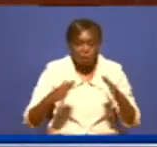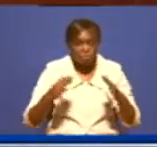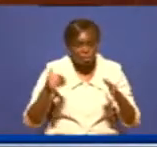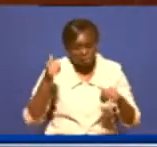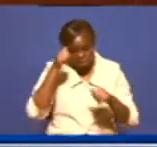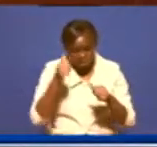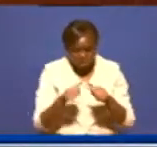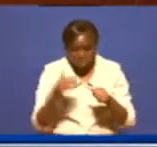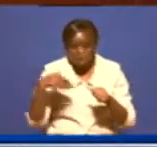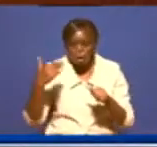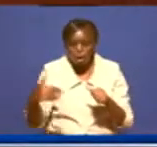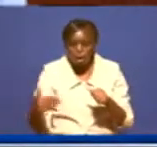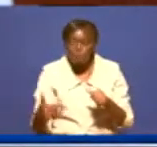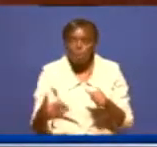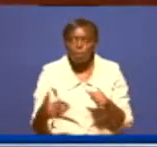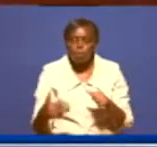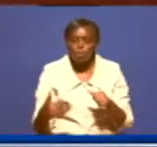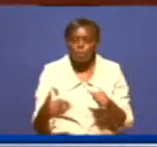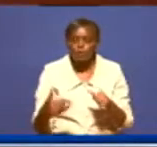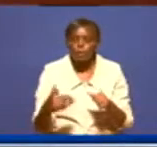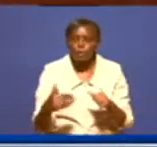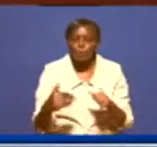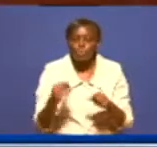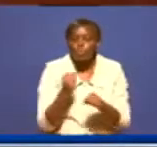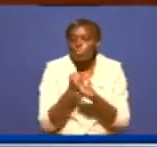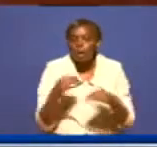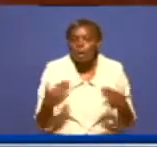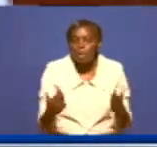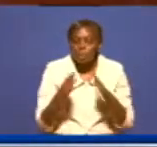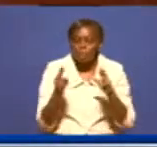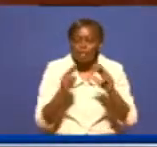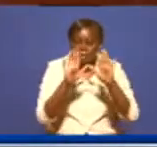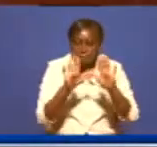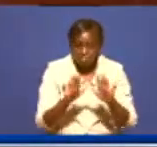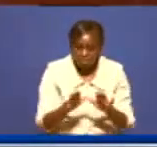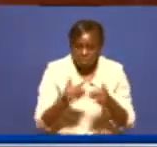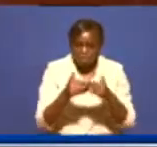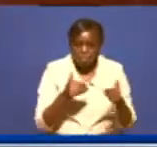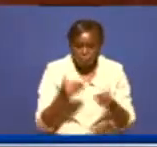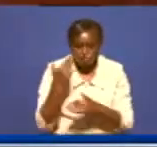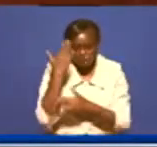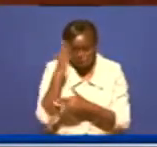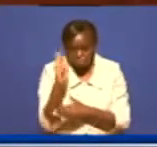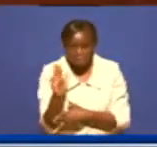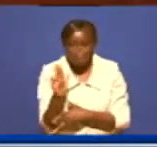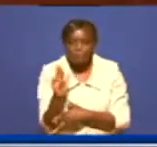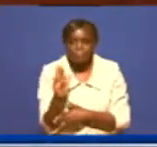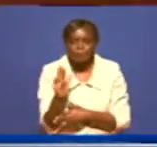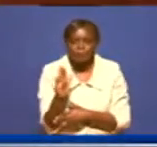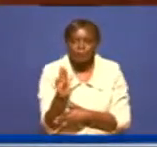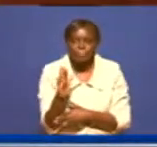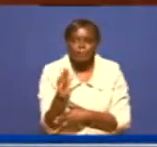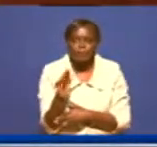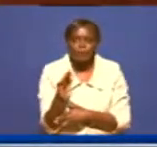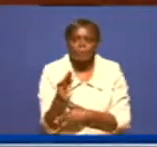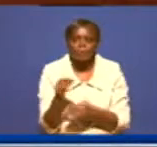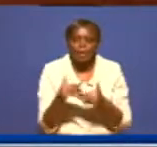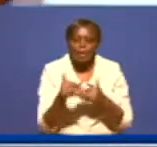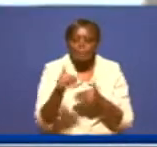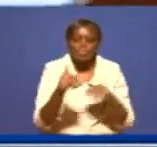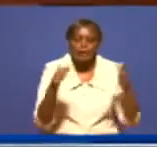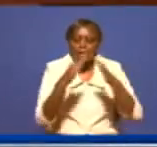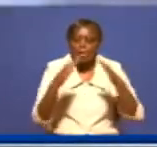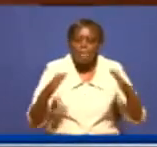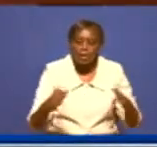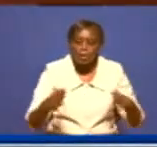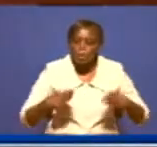is always, I don't know how we'll handle this, but it is important. Before you know it, Madam Speaker, they have even extended their houses.